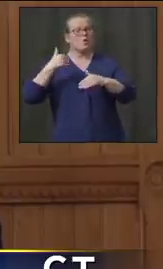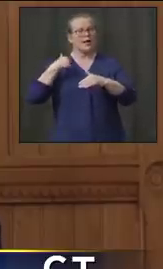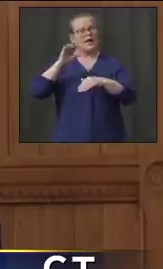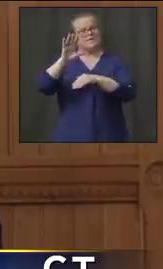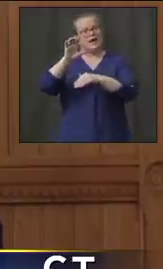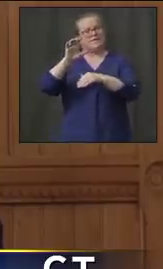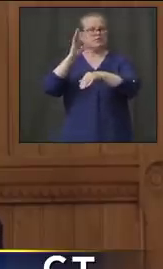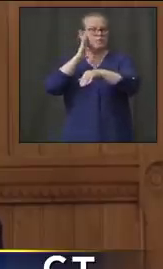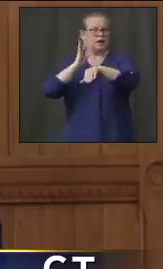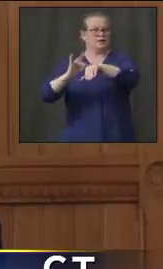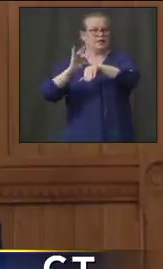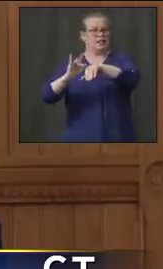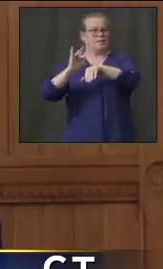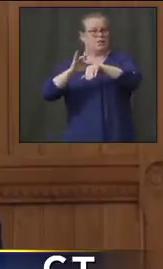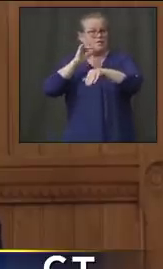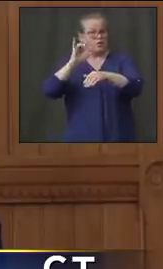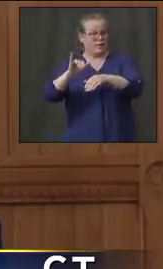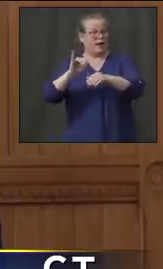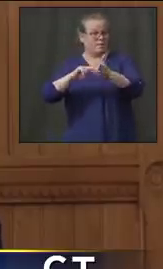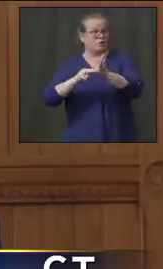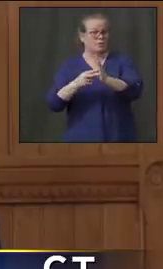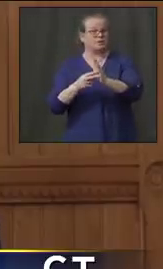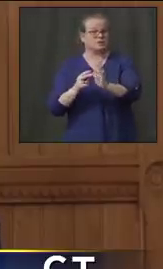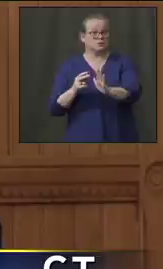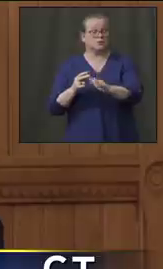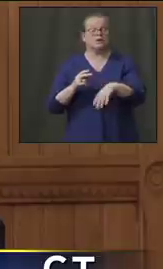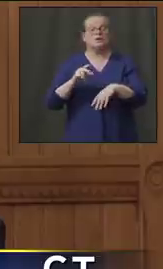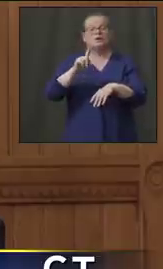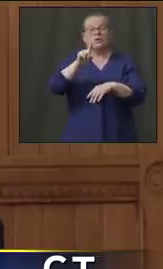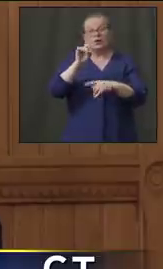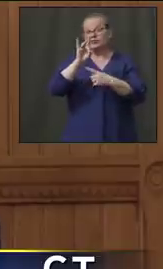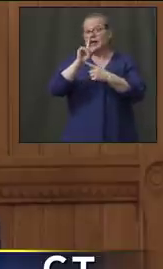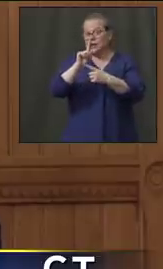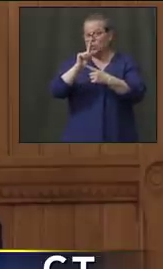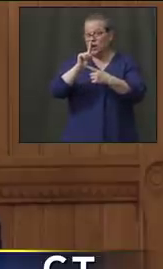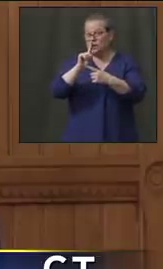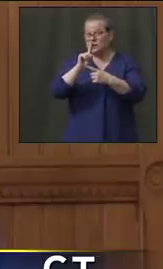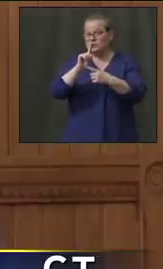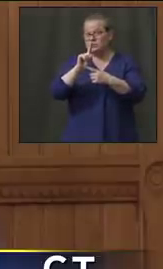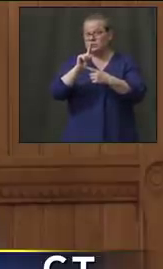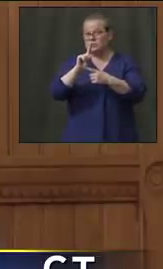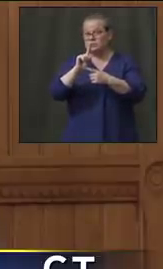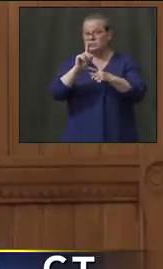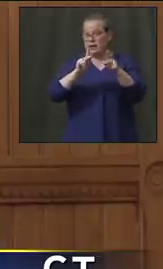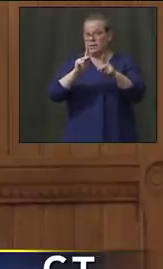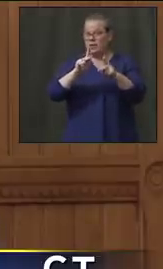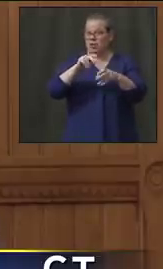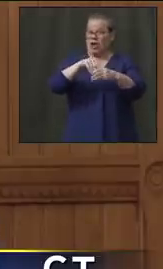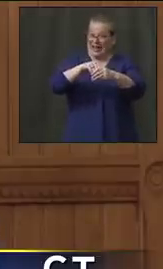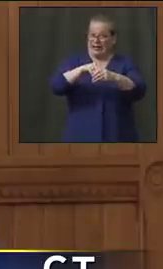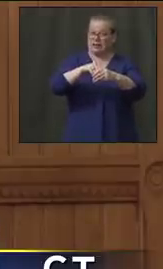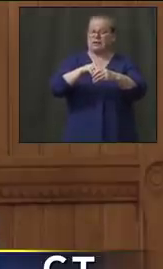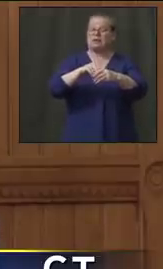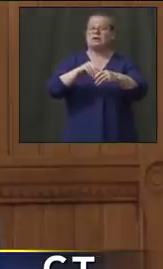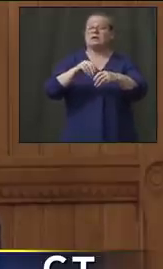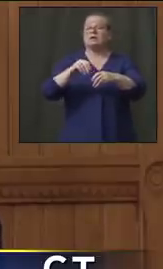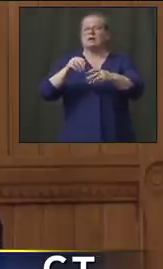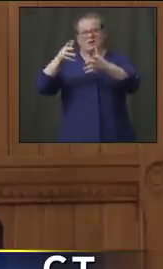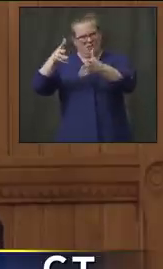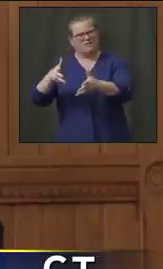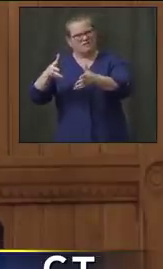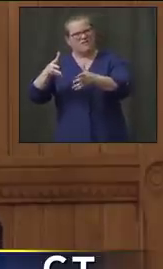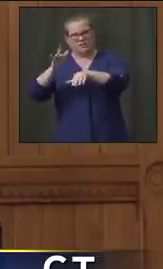opened up for that purpose, of which 181 are occupied. So there is room and there's more capacity coming online to